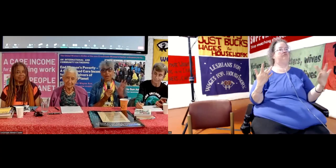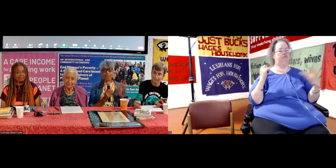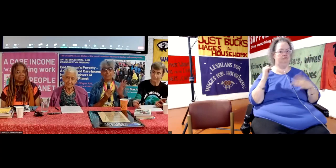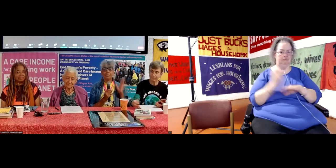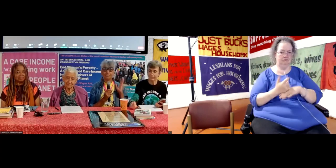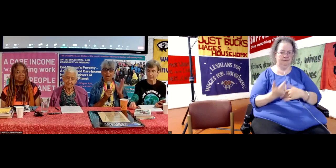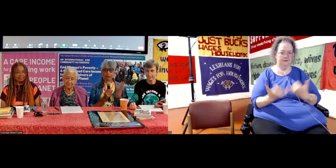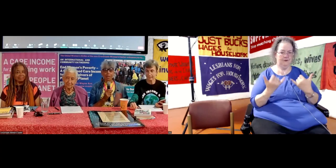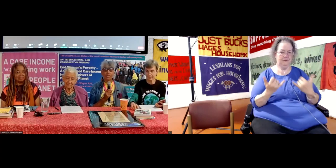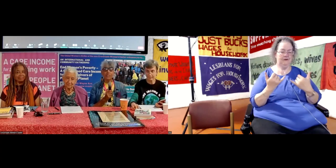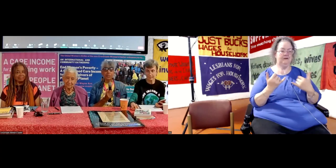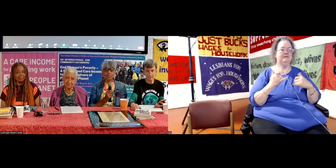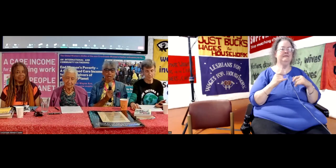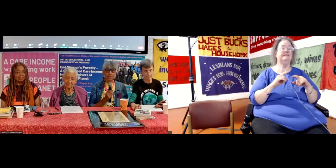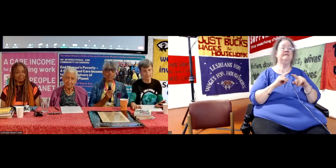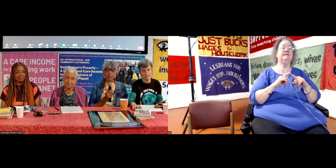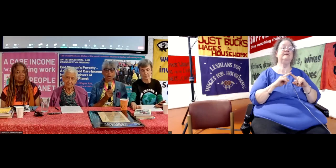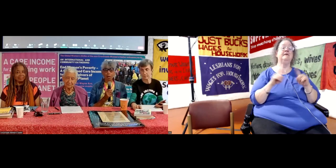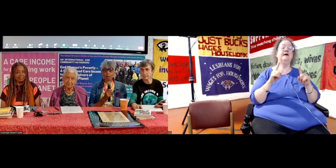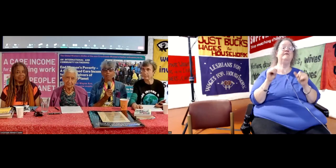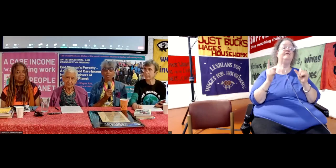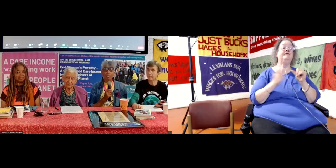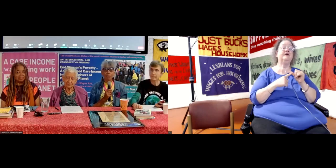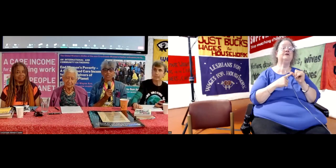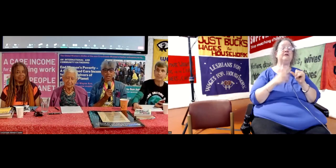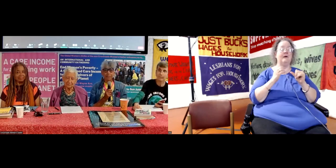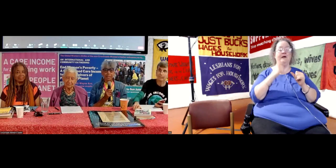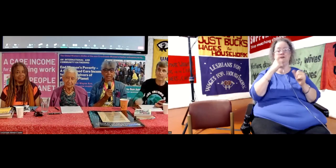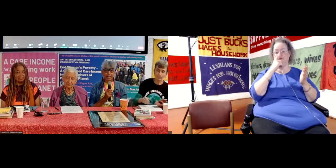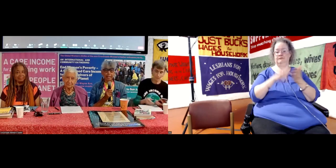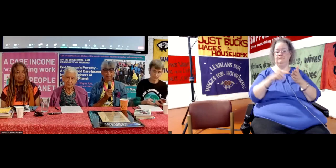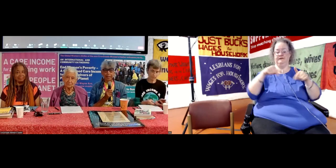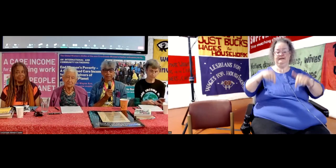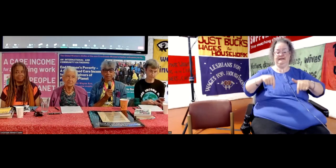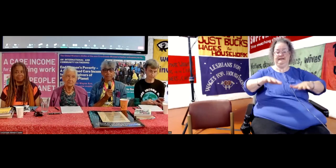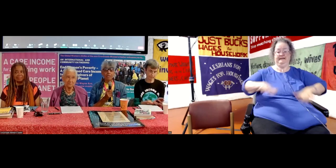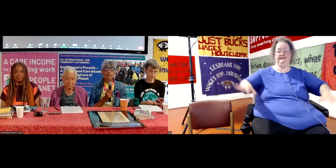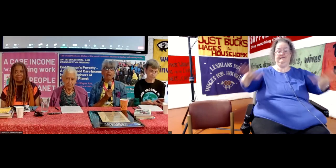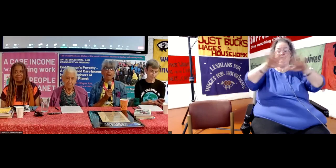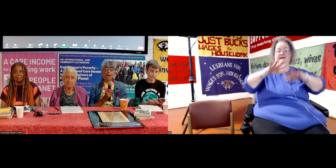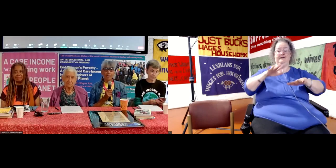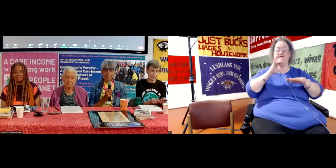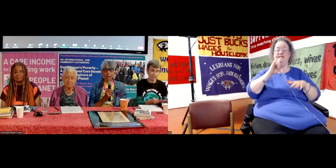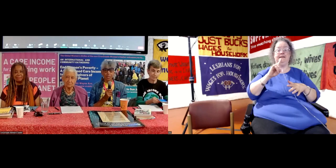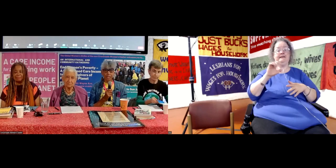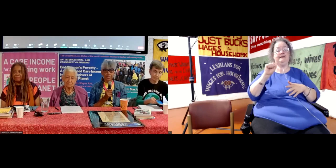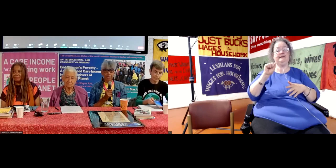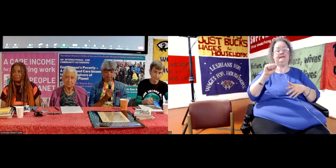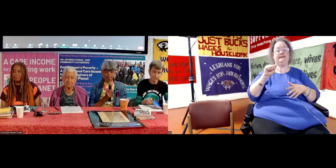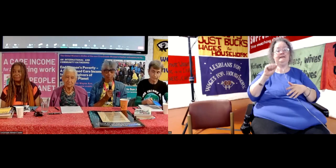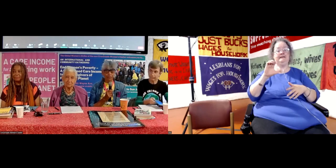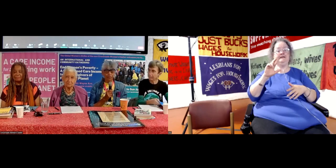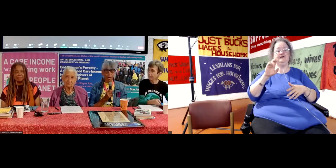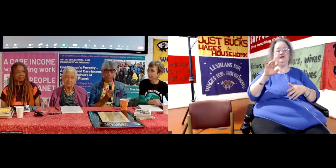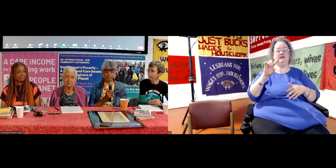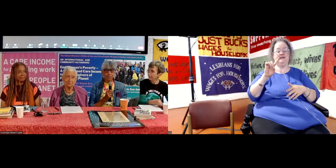But first, I'd like to acknowledge that we are on sacred Lenni Lenape ground. And I would like to take